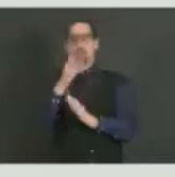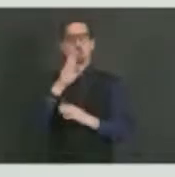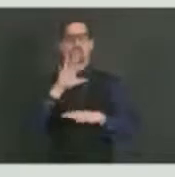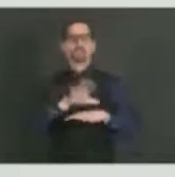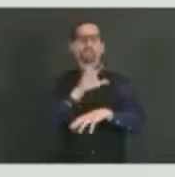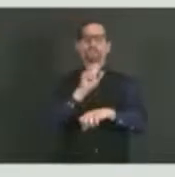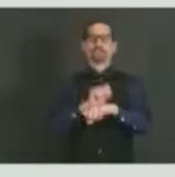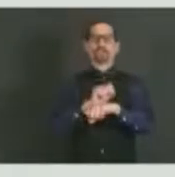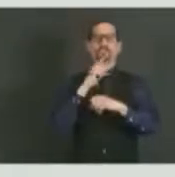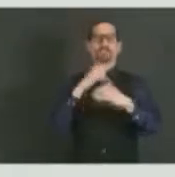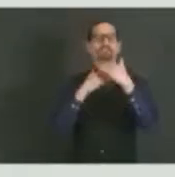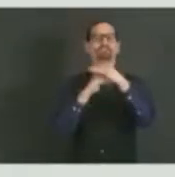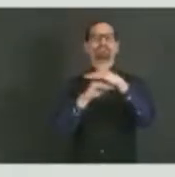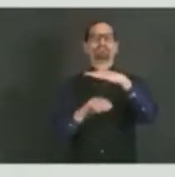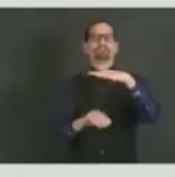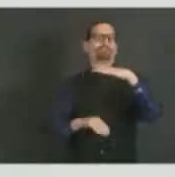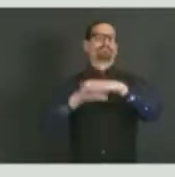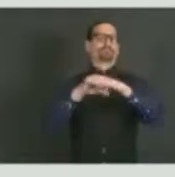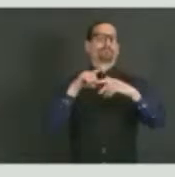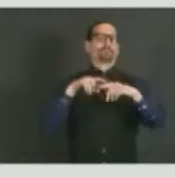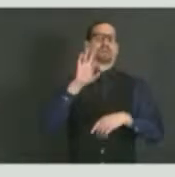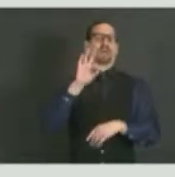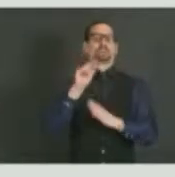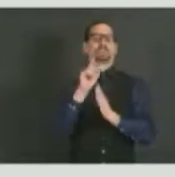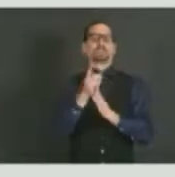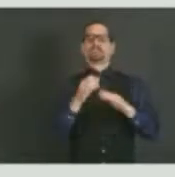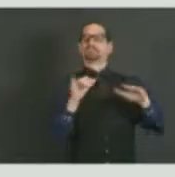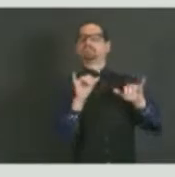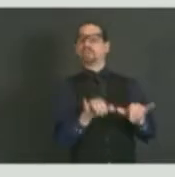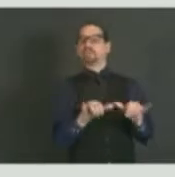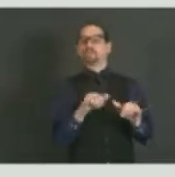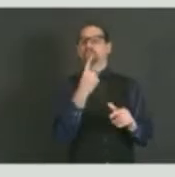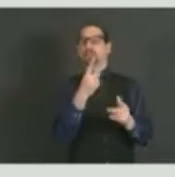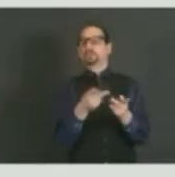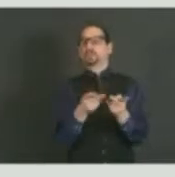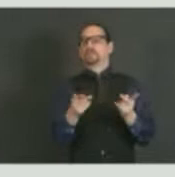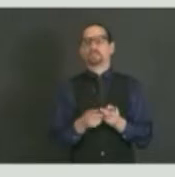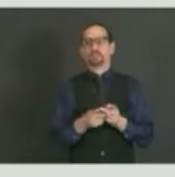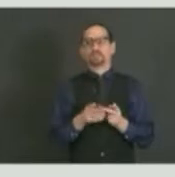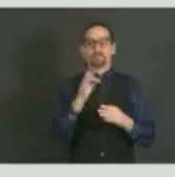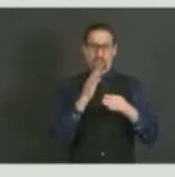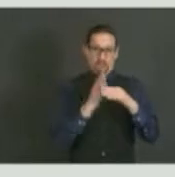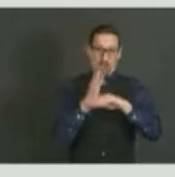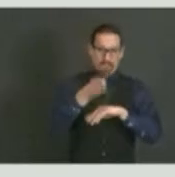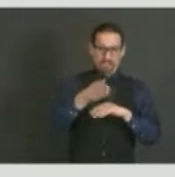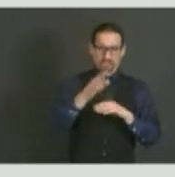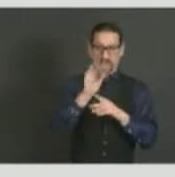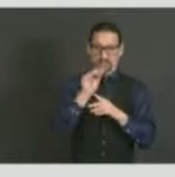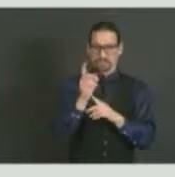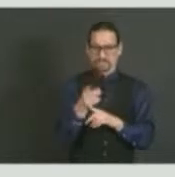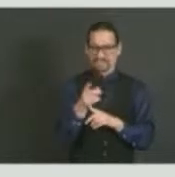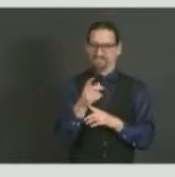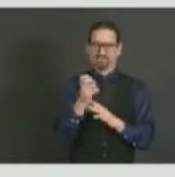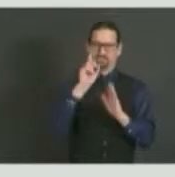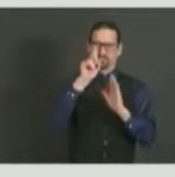up to 90 minutes total. A seating may not exceed 90 minutes. And we are returning only